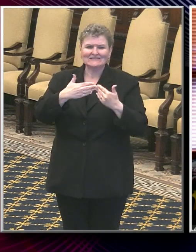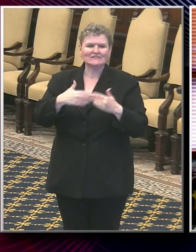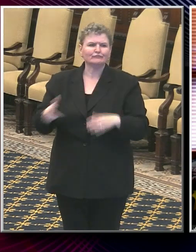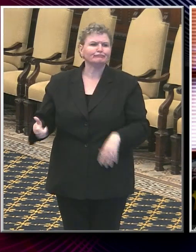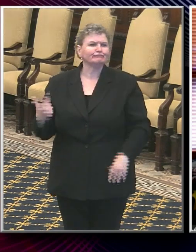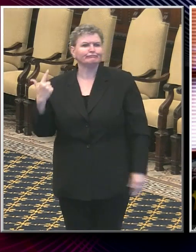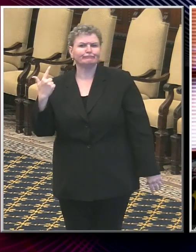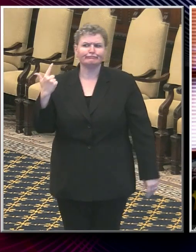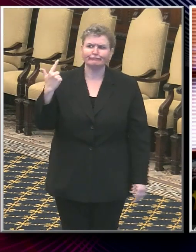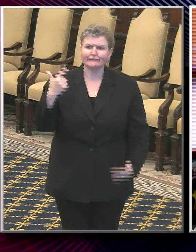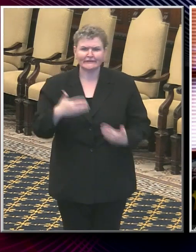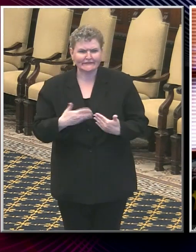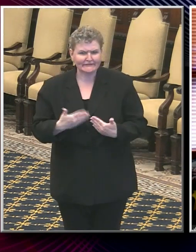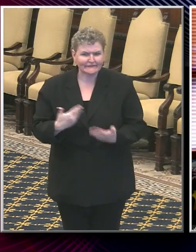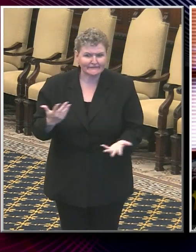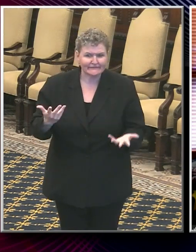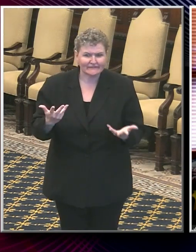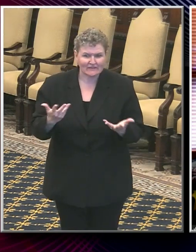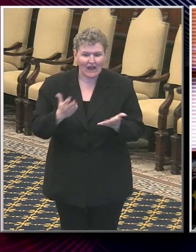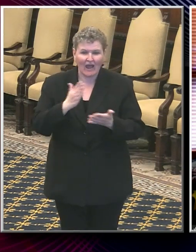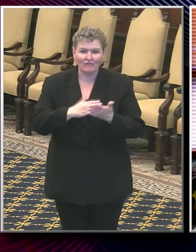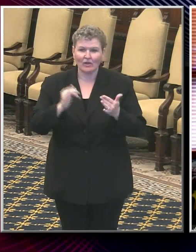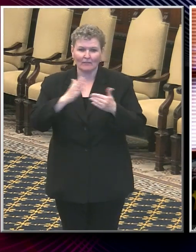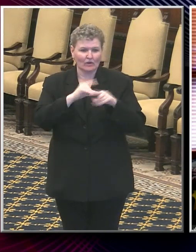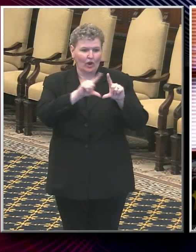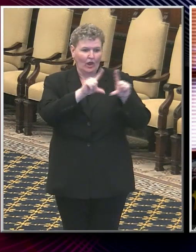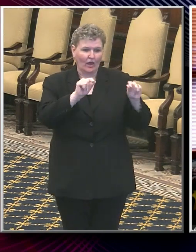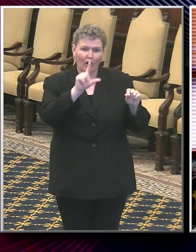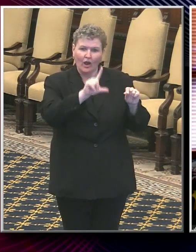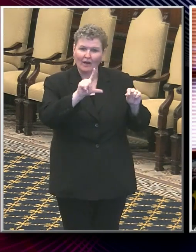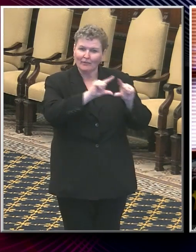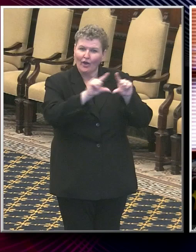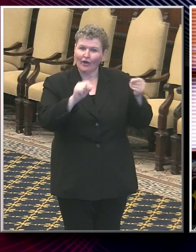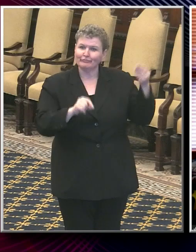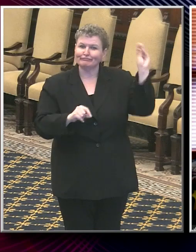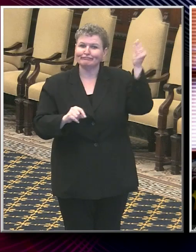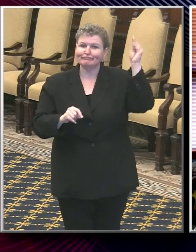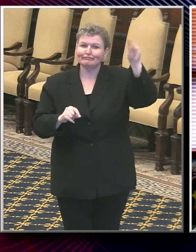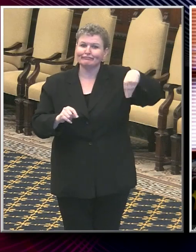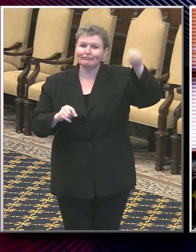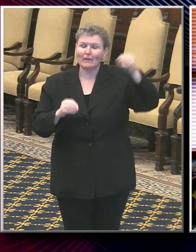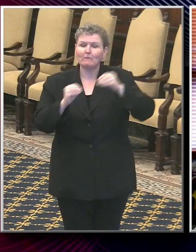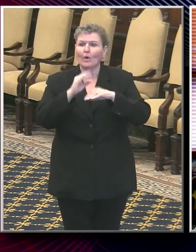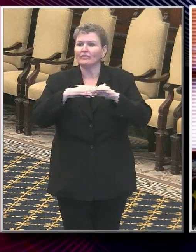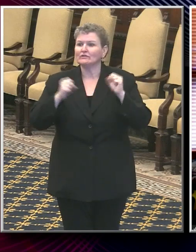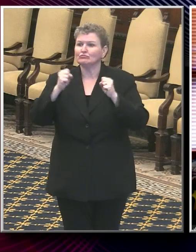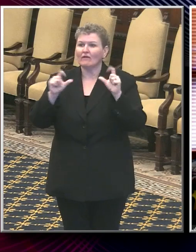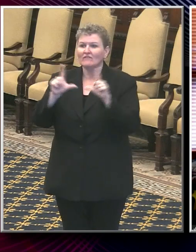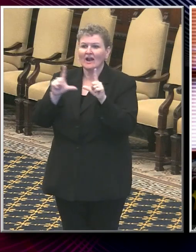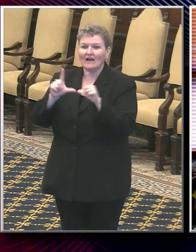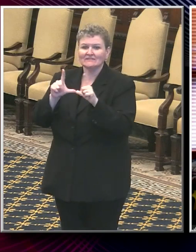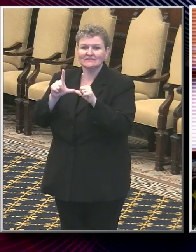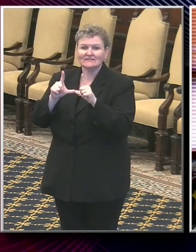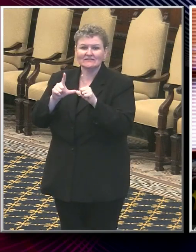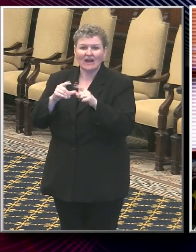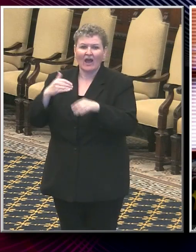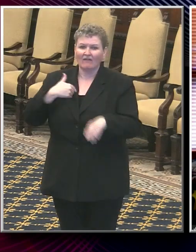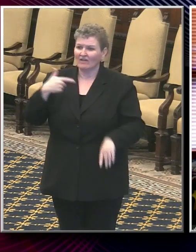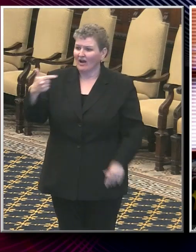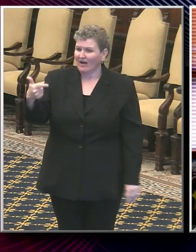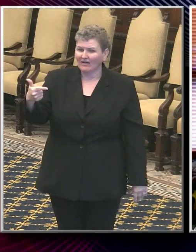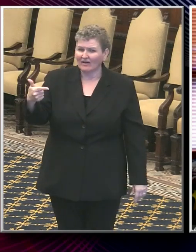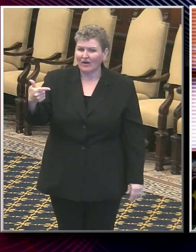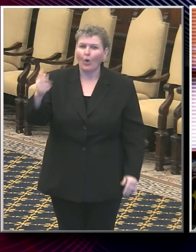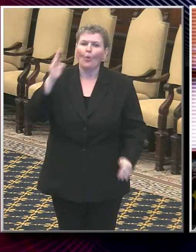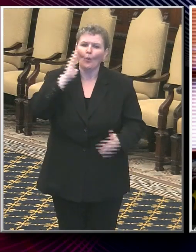a library card or a driver's license, we're going to have violence. But I don't think it's affected directly. I mean, obviously the police have to take certain